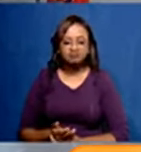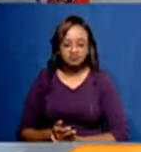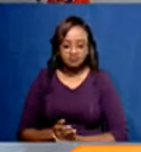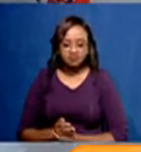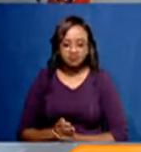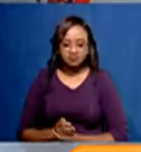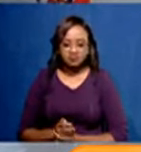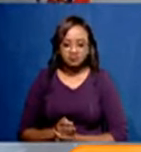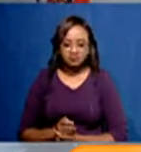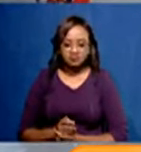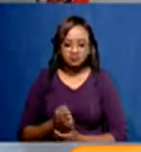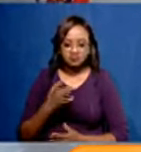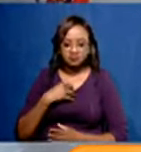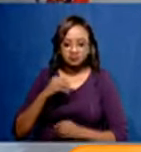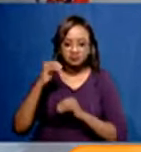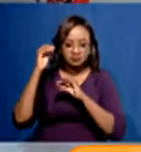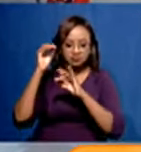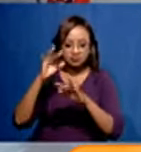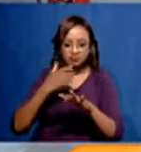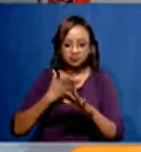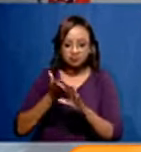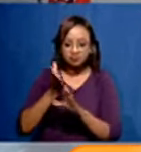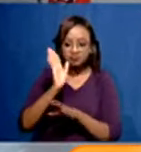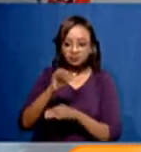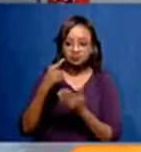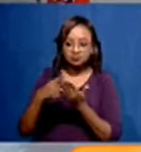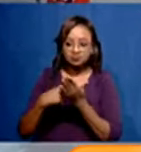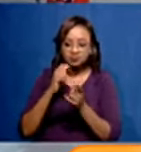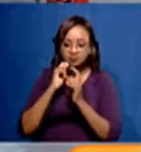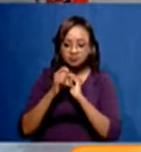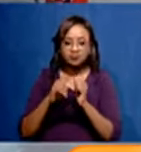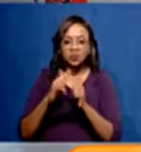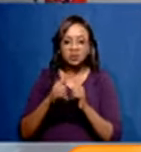about that for this country? We're going to come back with the Prof in a little short while. We have a bit of business news.